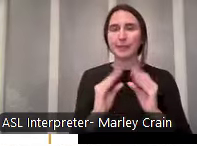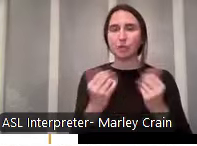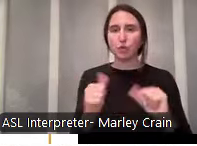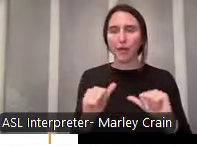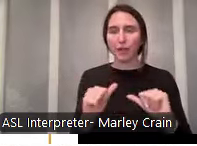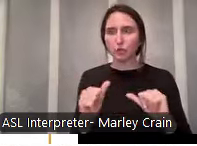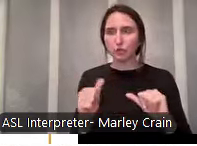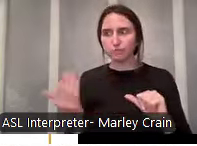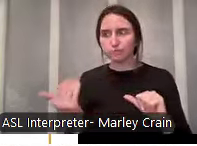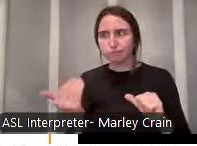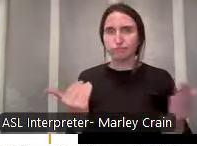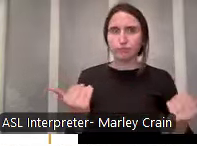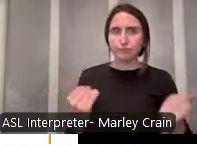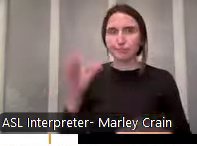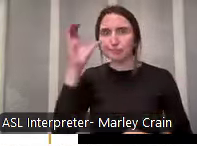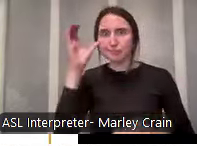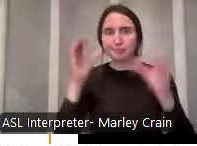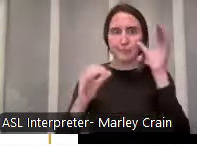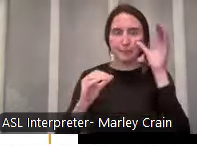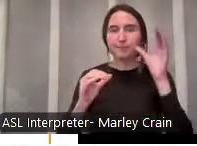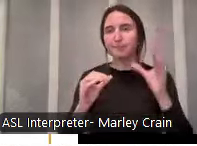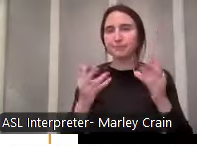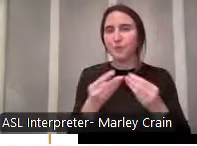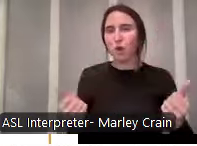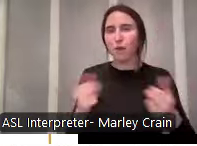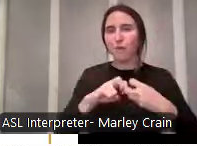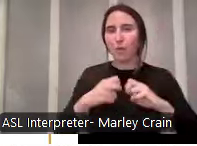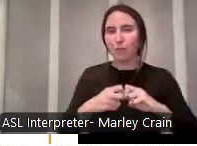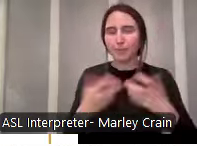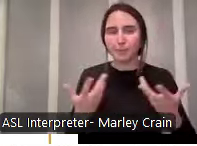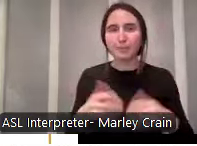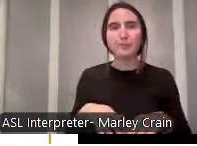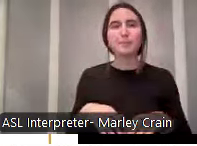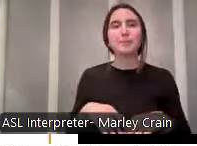so the school has to agree, and you can still go to an impartial hearing.